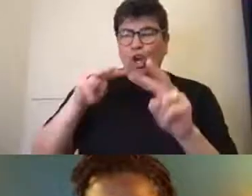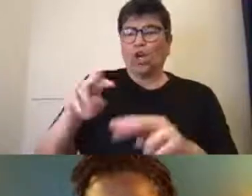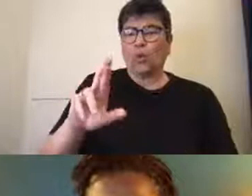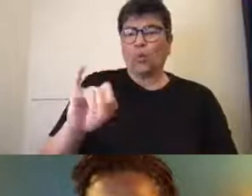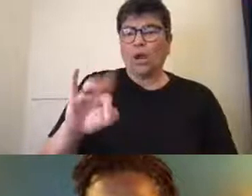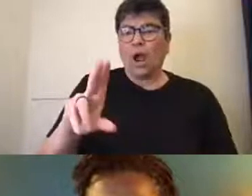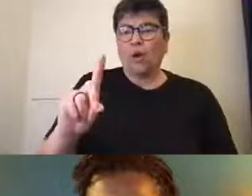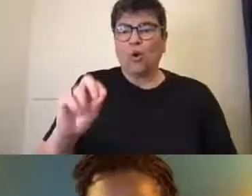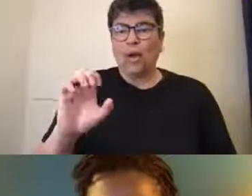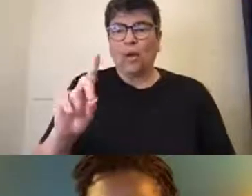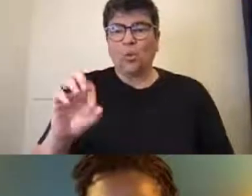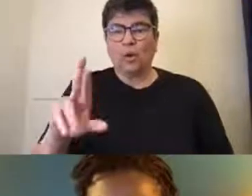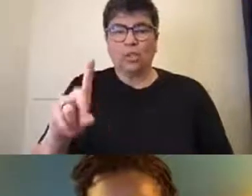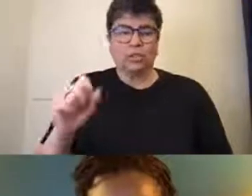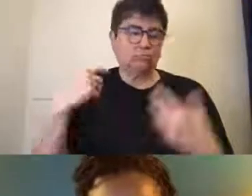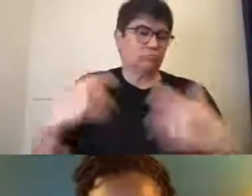Edwards is just doing some like